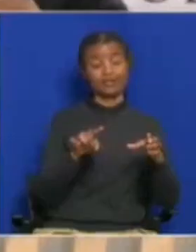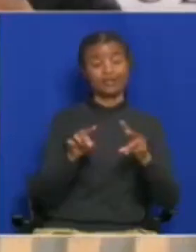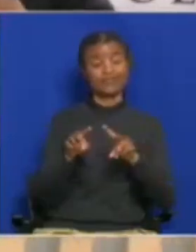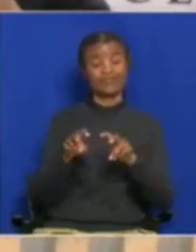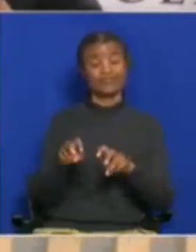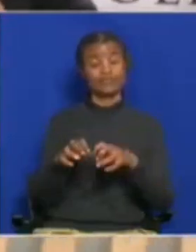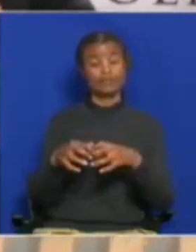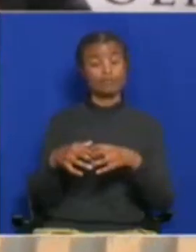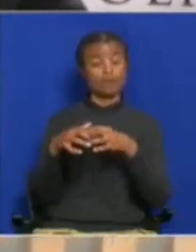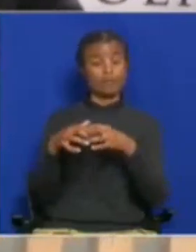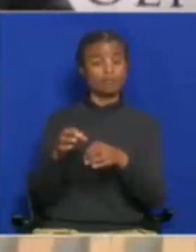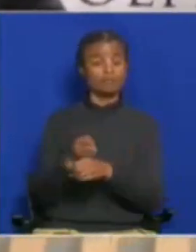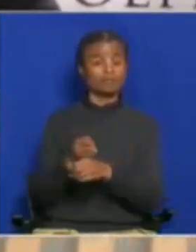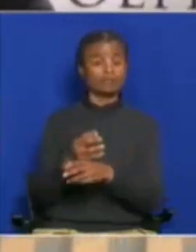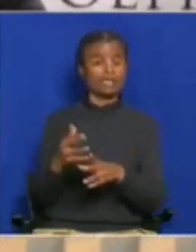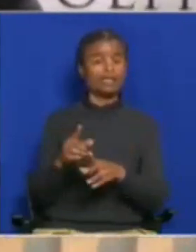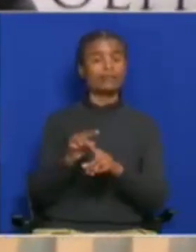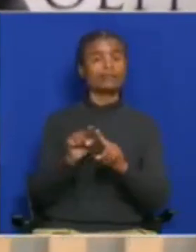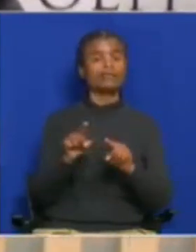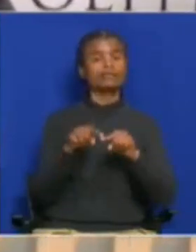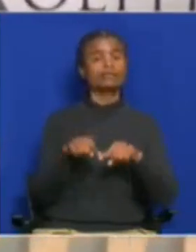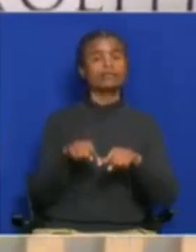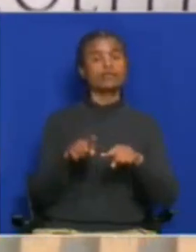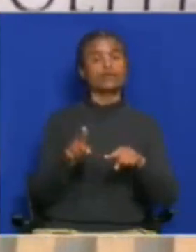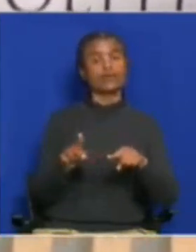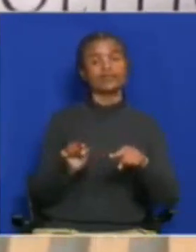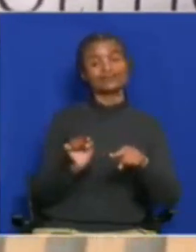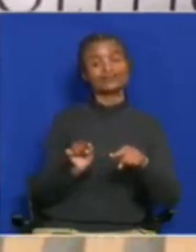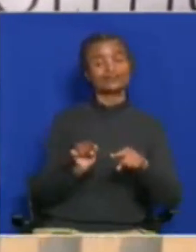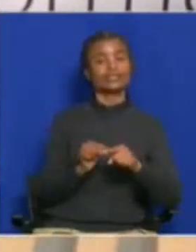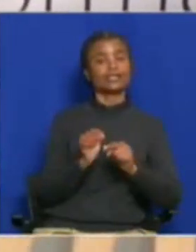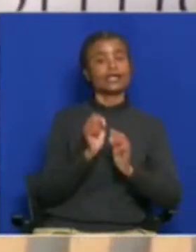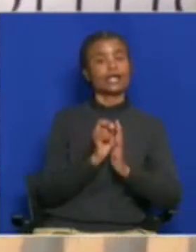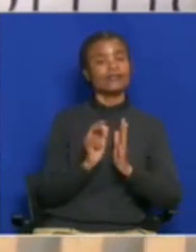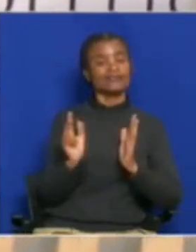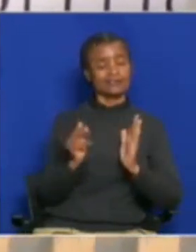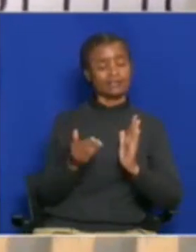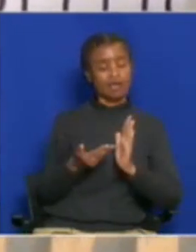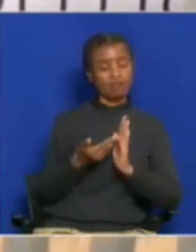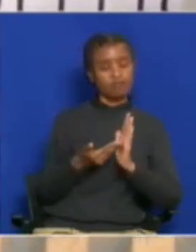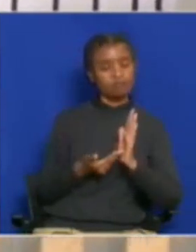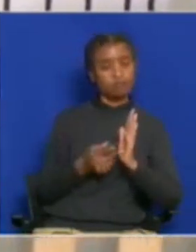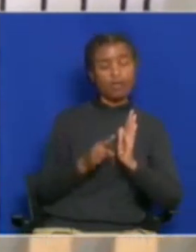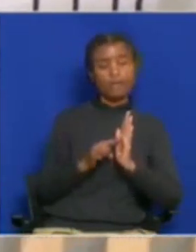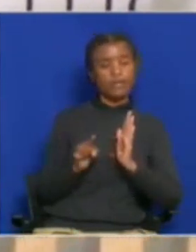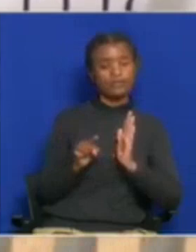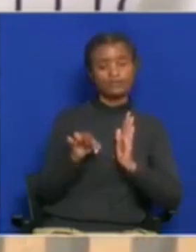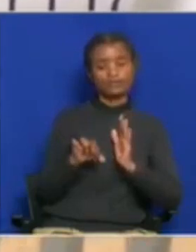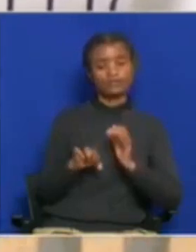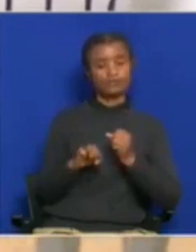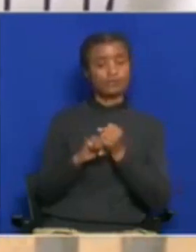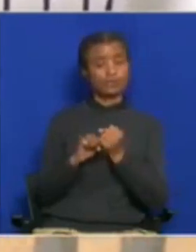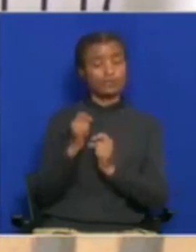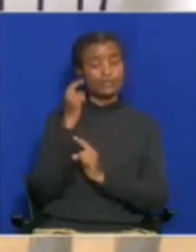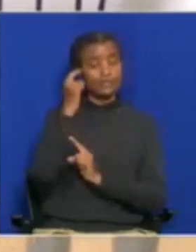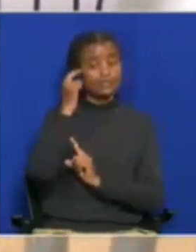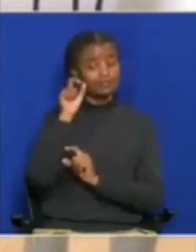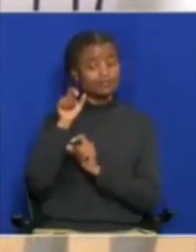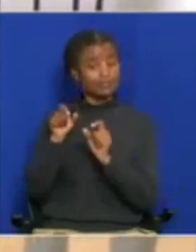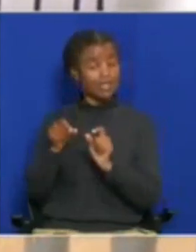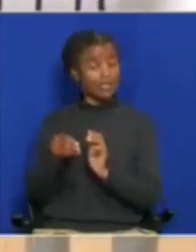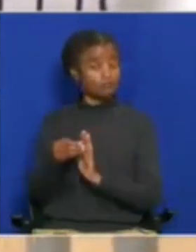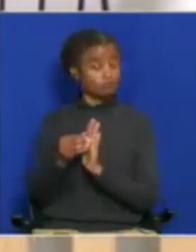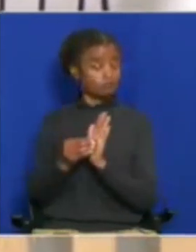of such affidavits which don't advance any grounds to support suspicions expressed therein. Has that been the